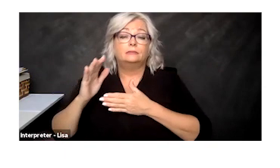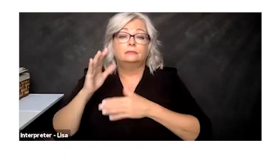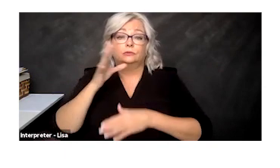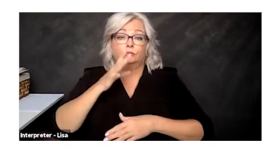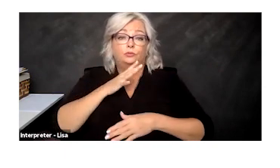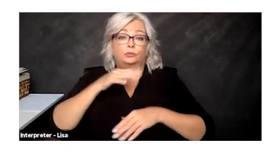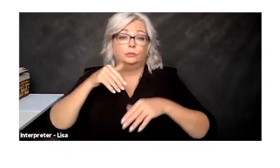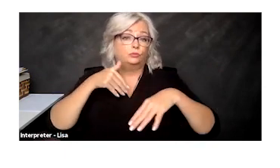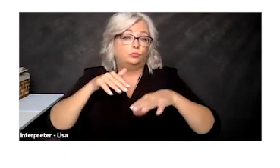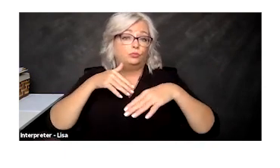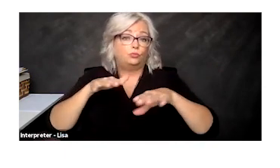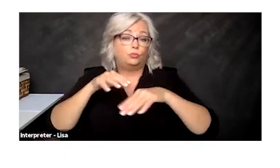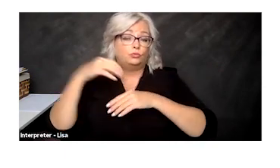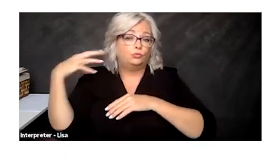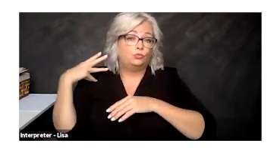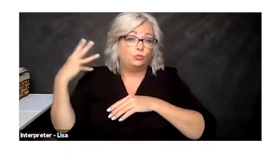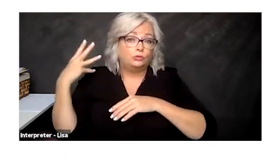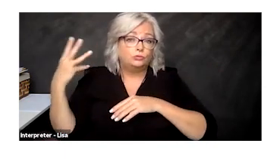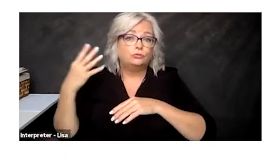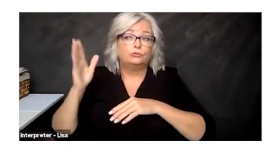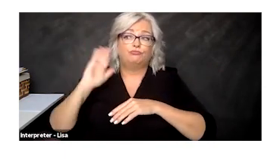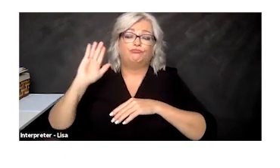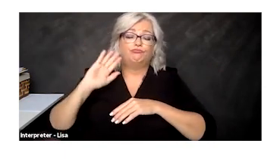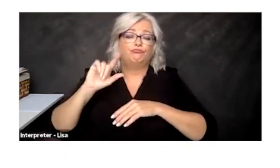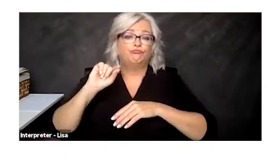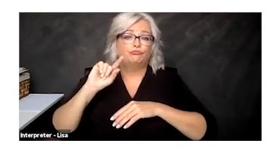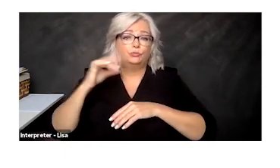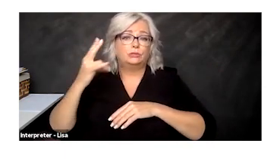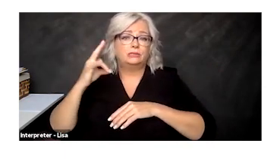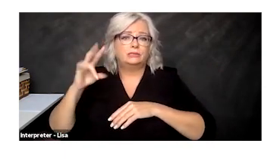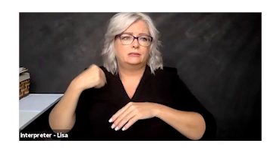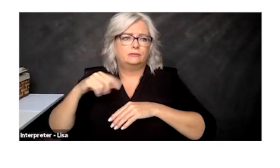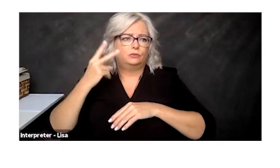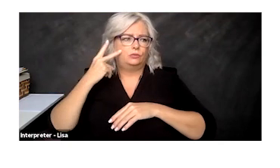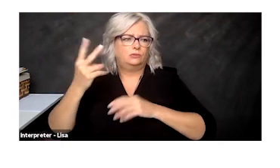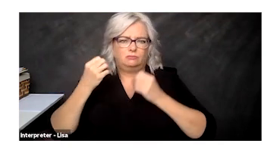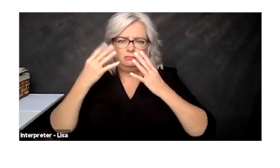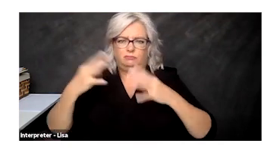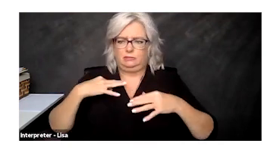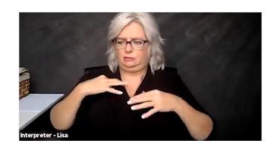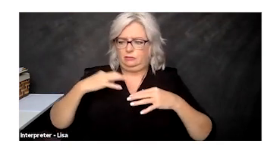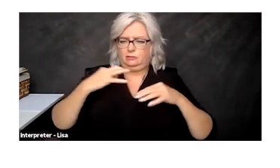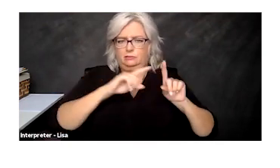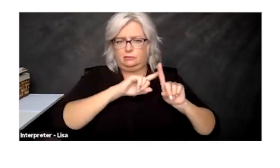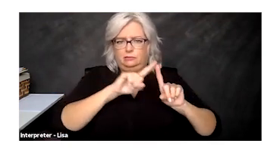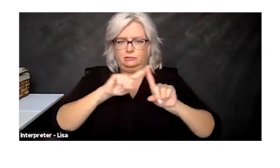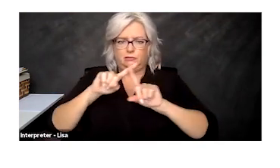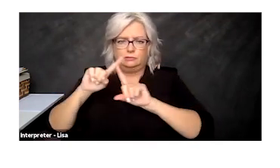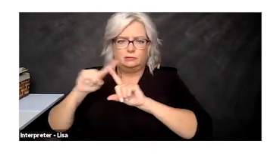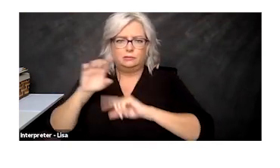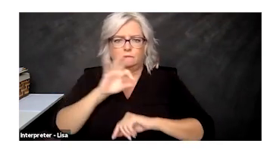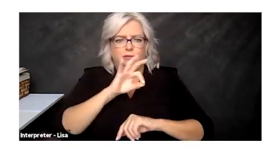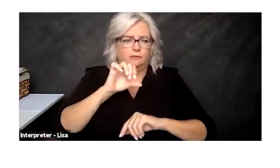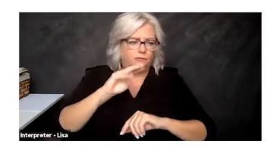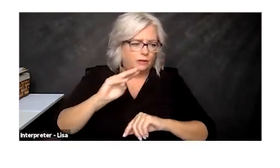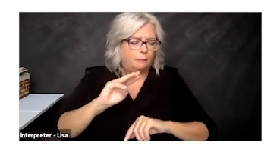and we saw a wave of activist T-shirts and a wave of feminism at that